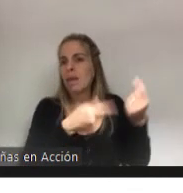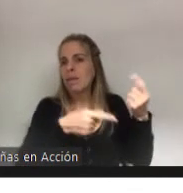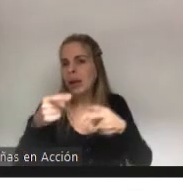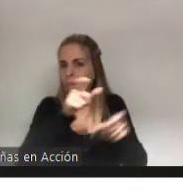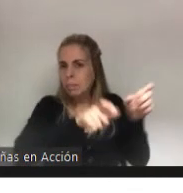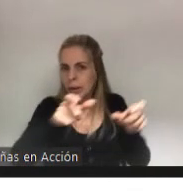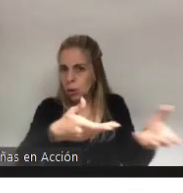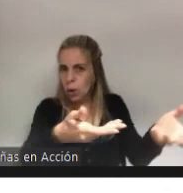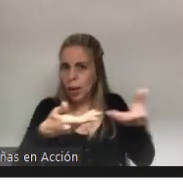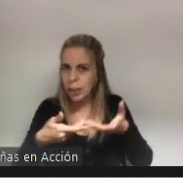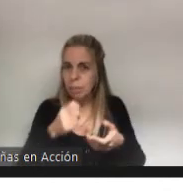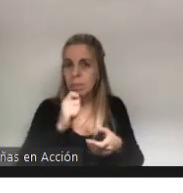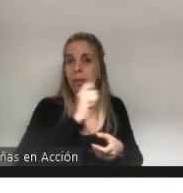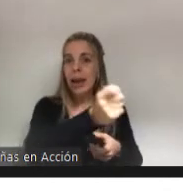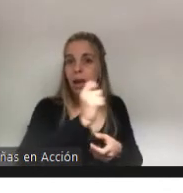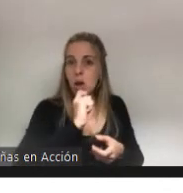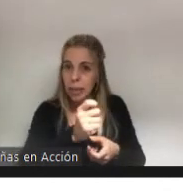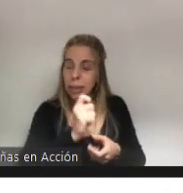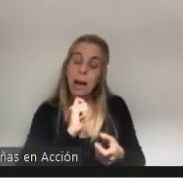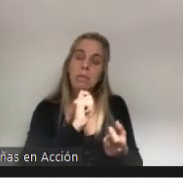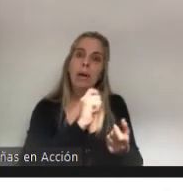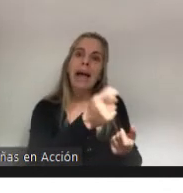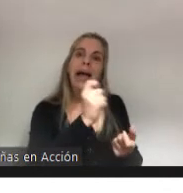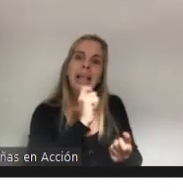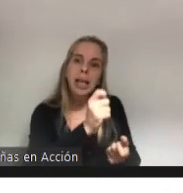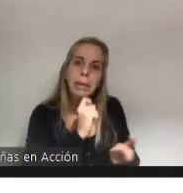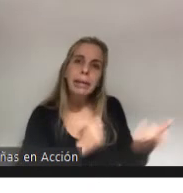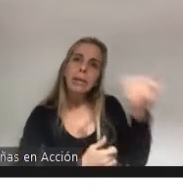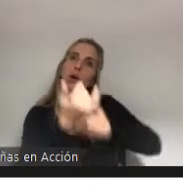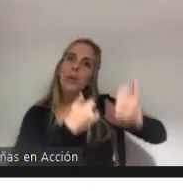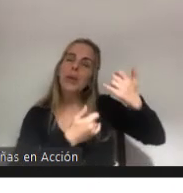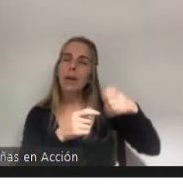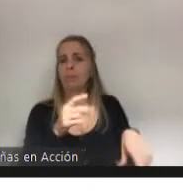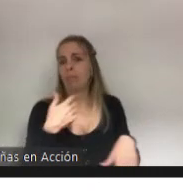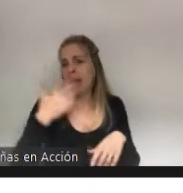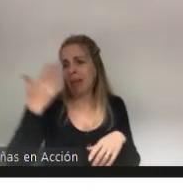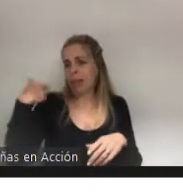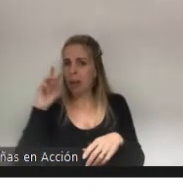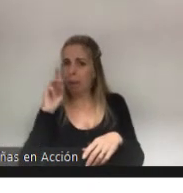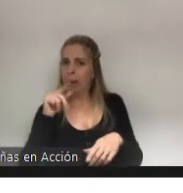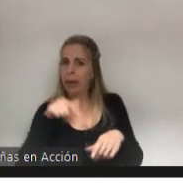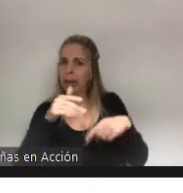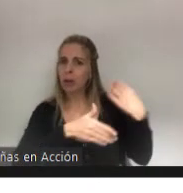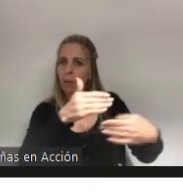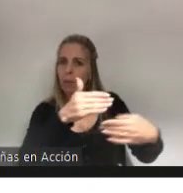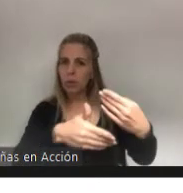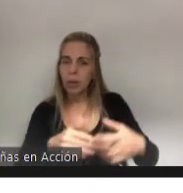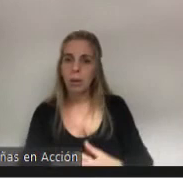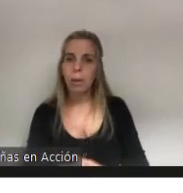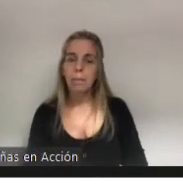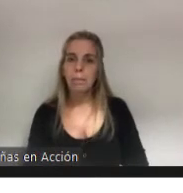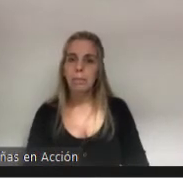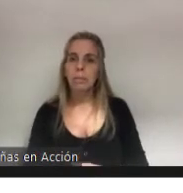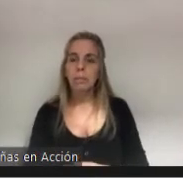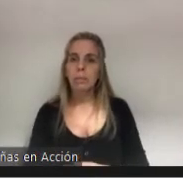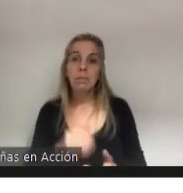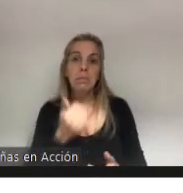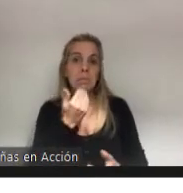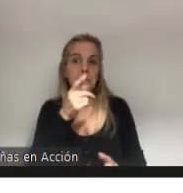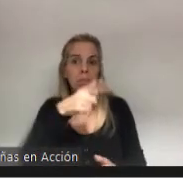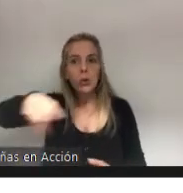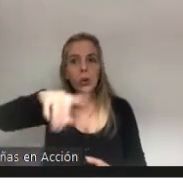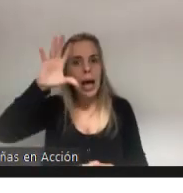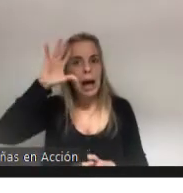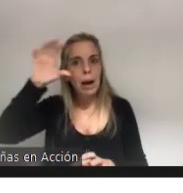We gave them a voice because they somehow had been taking a look at the entire process. But I don't know whether